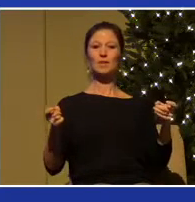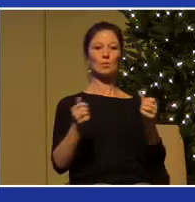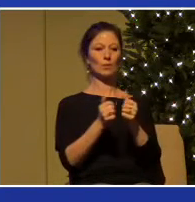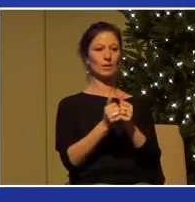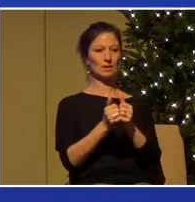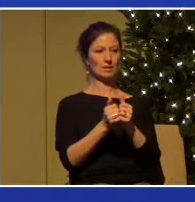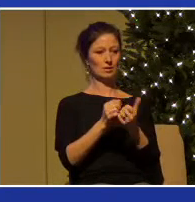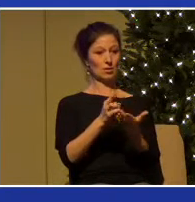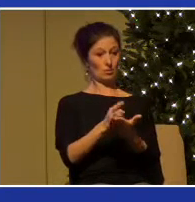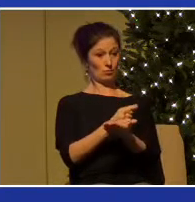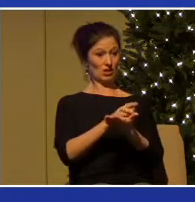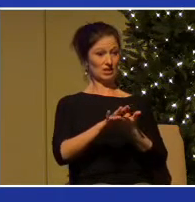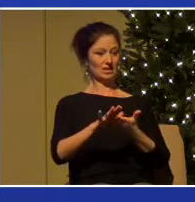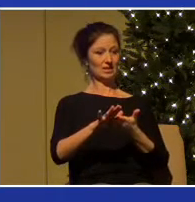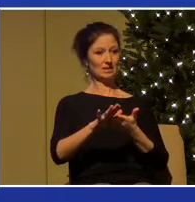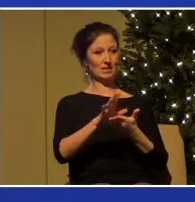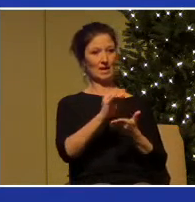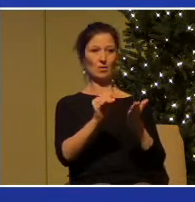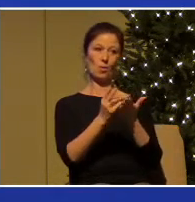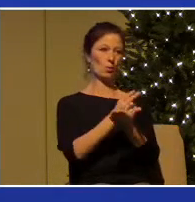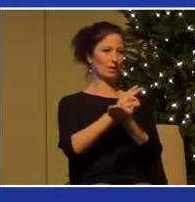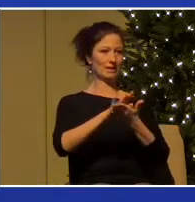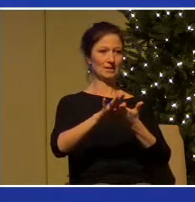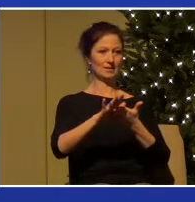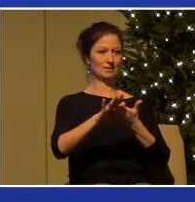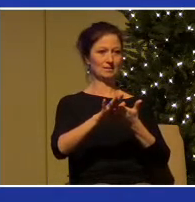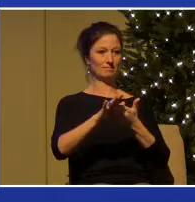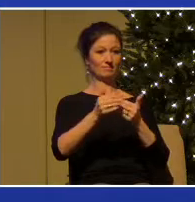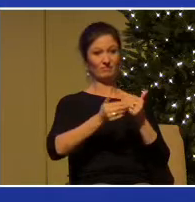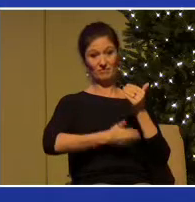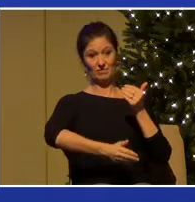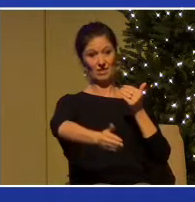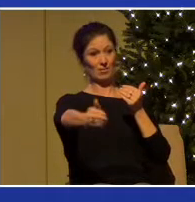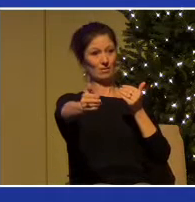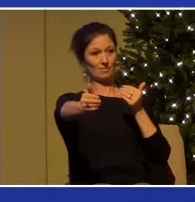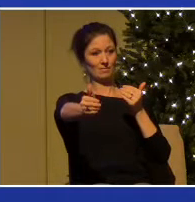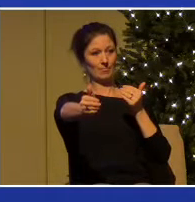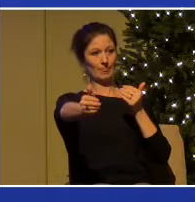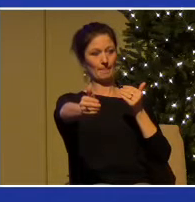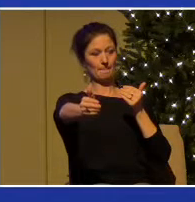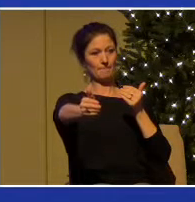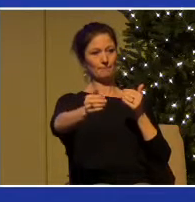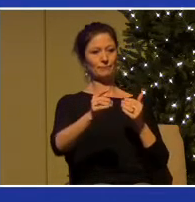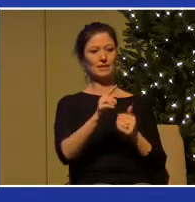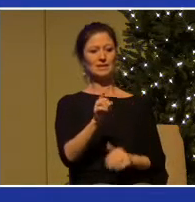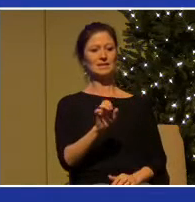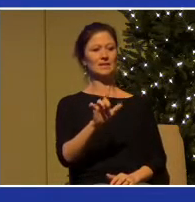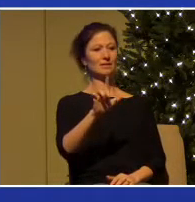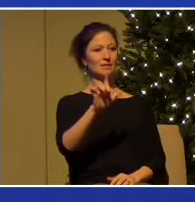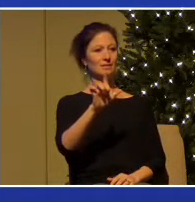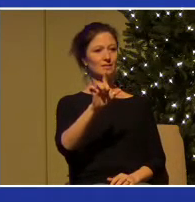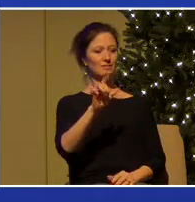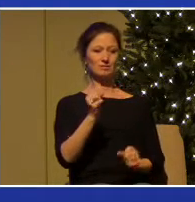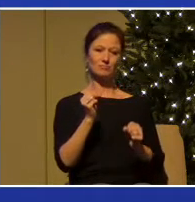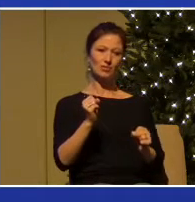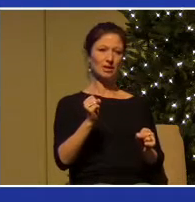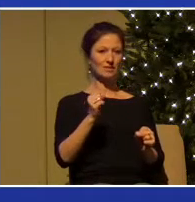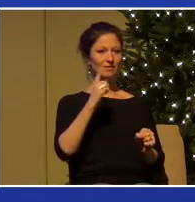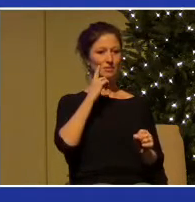righteousness from that time on and forever. The zeal of the Lord Almighty will accomplish